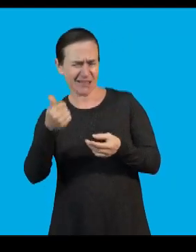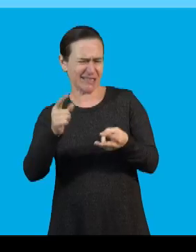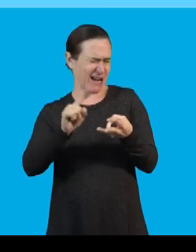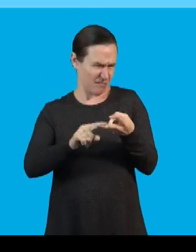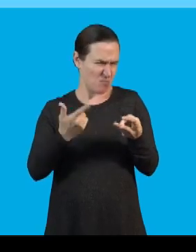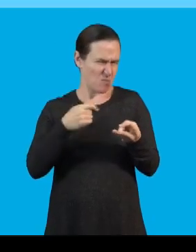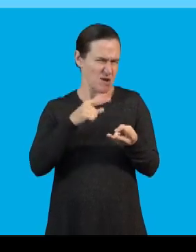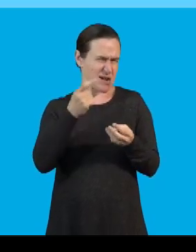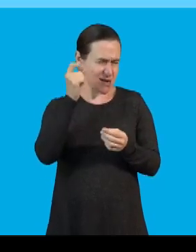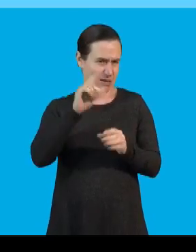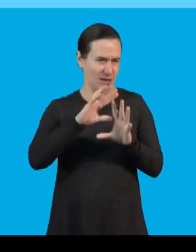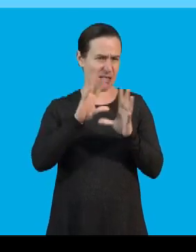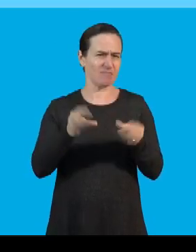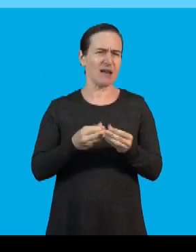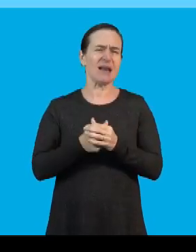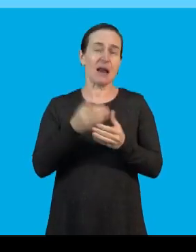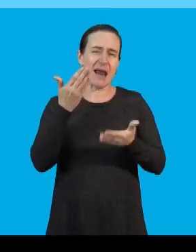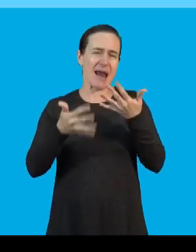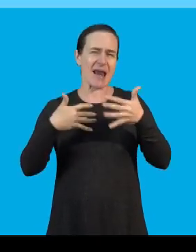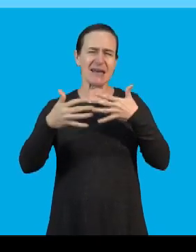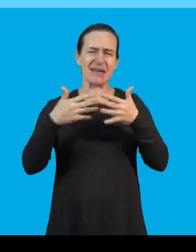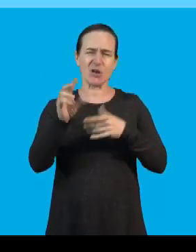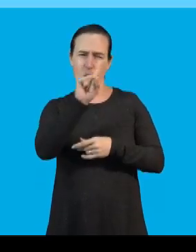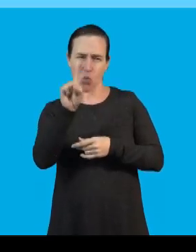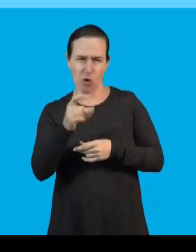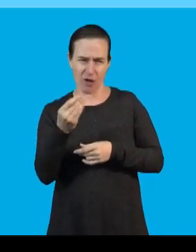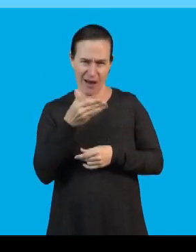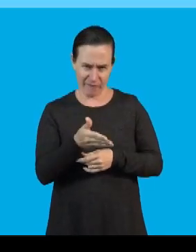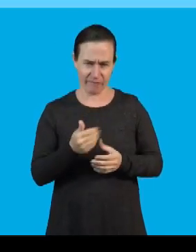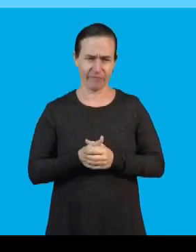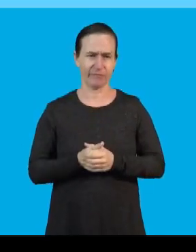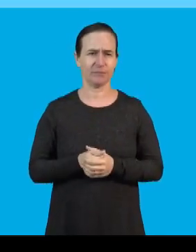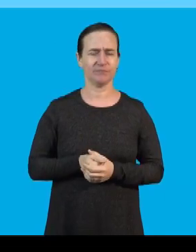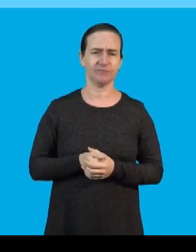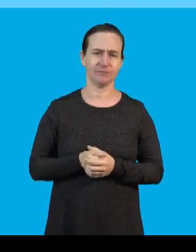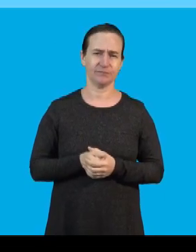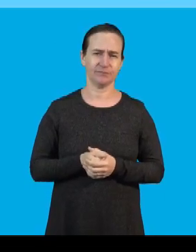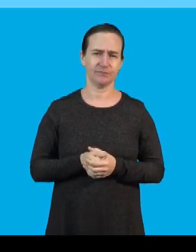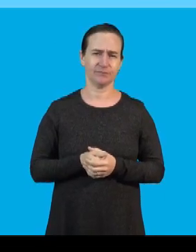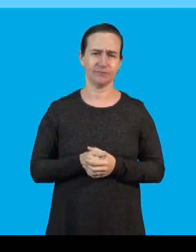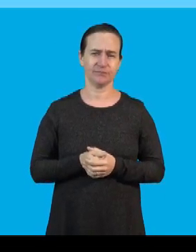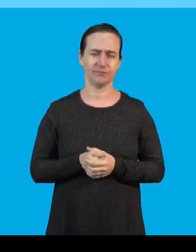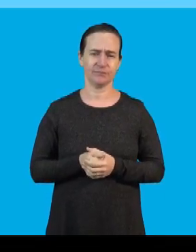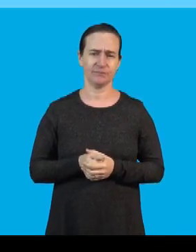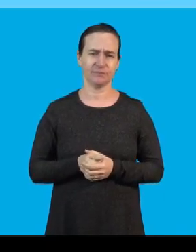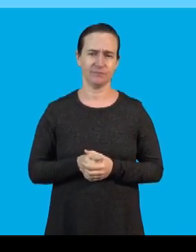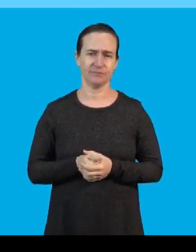questions. We have just read our comprehension passage, and now we're going to be moving on